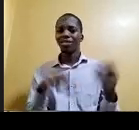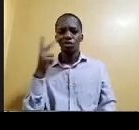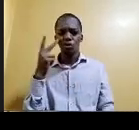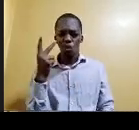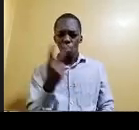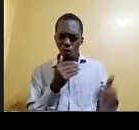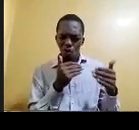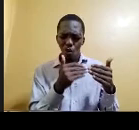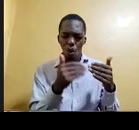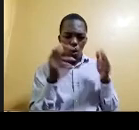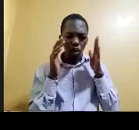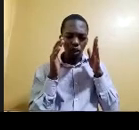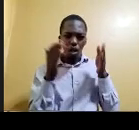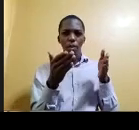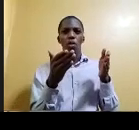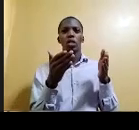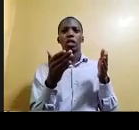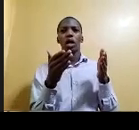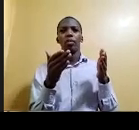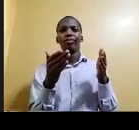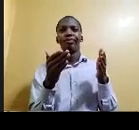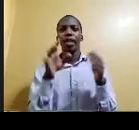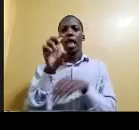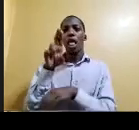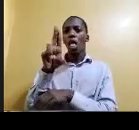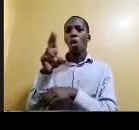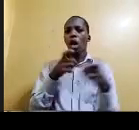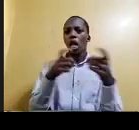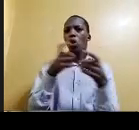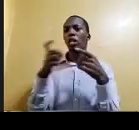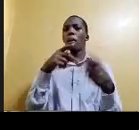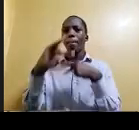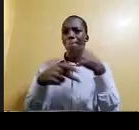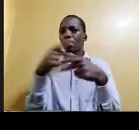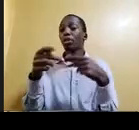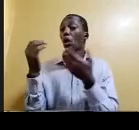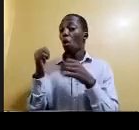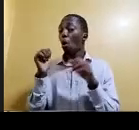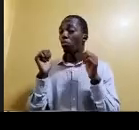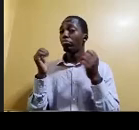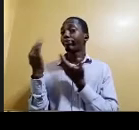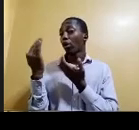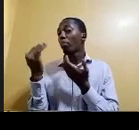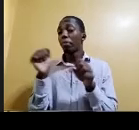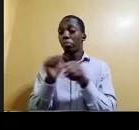beginning, EU regulatory process. Hopefully we will also include other countries that will